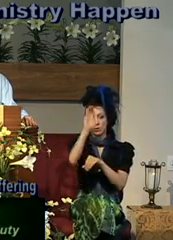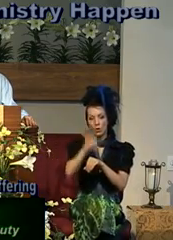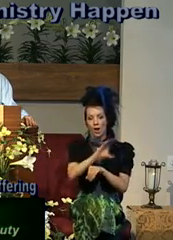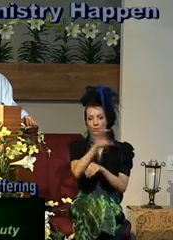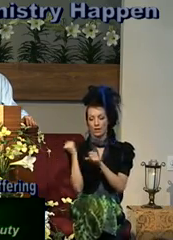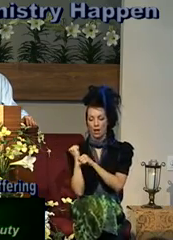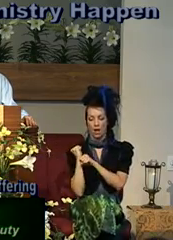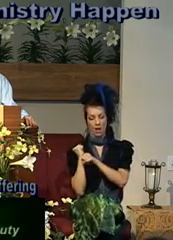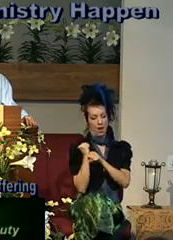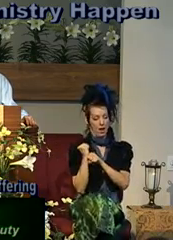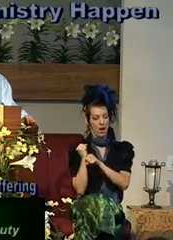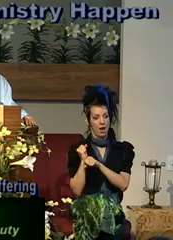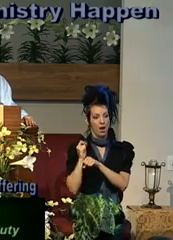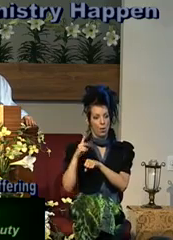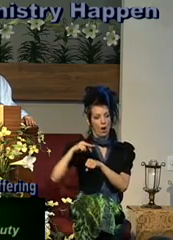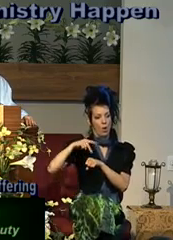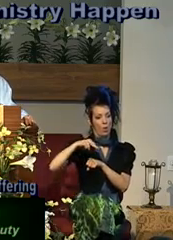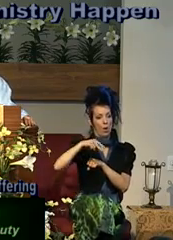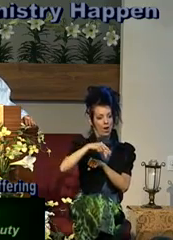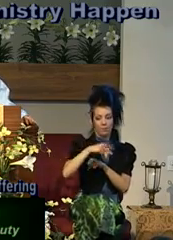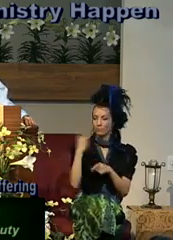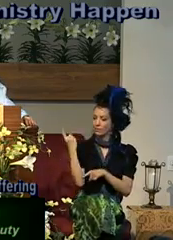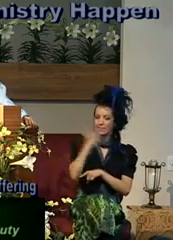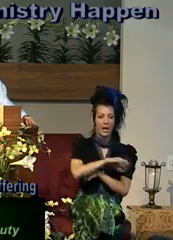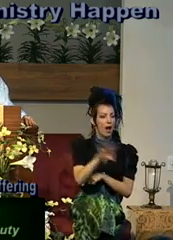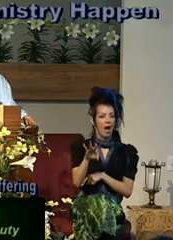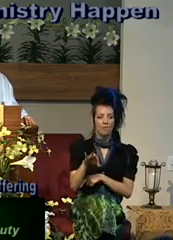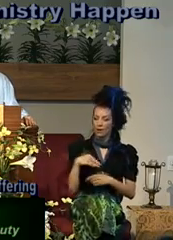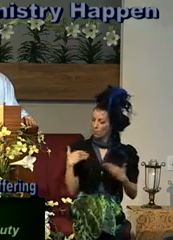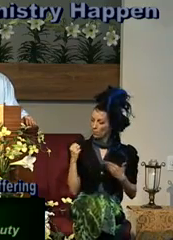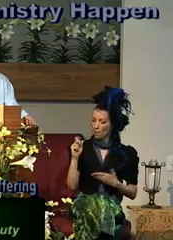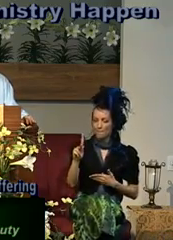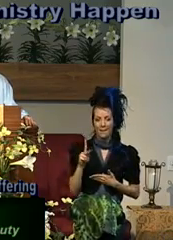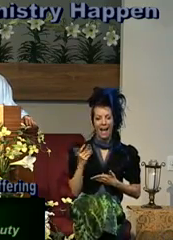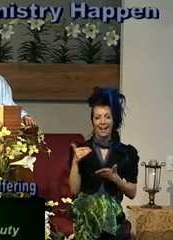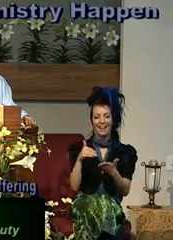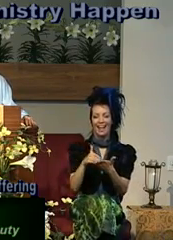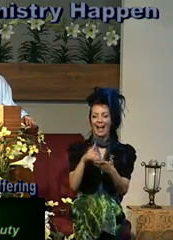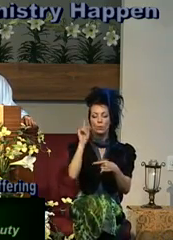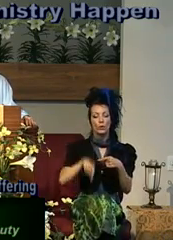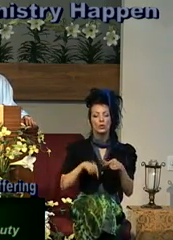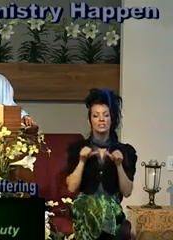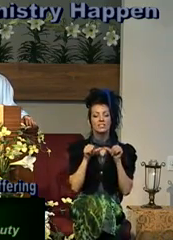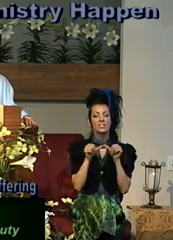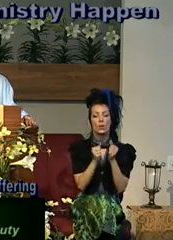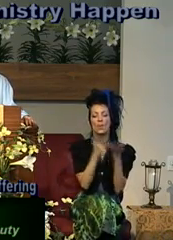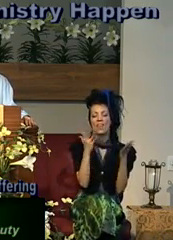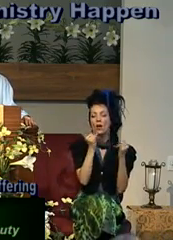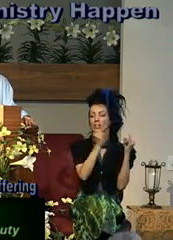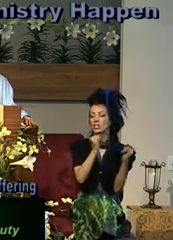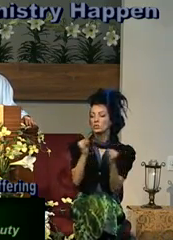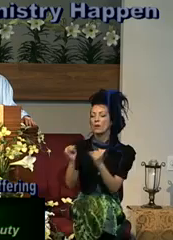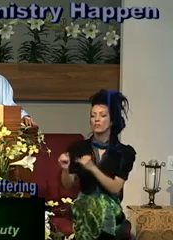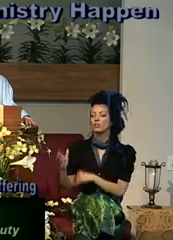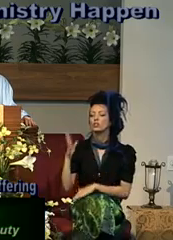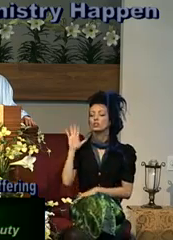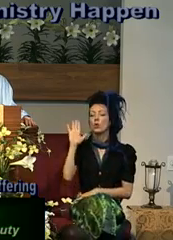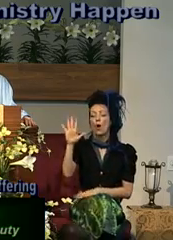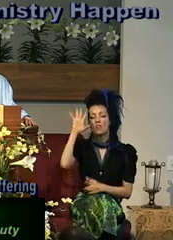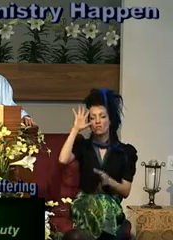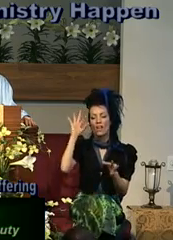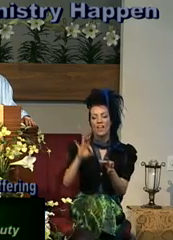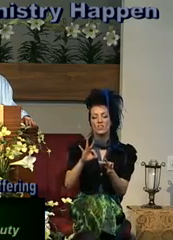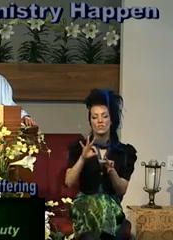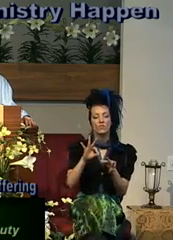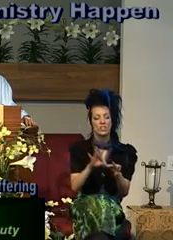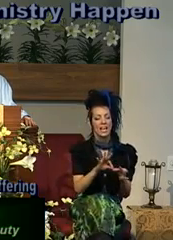Avenue. Got a day off, and here we are today. We couldn't do it without each and every one of you, without your faithfulness,